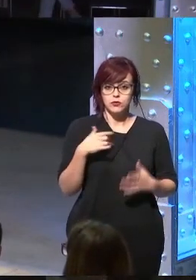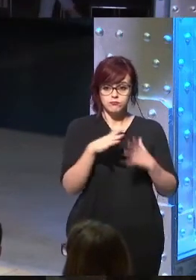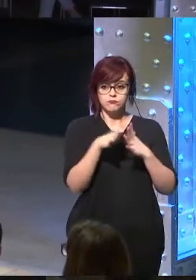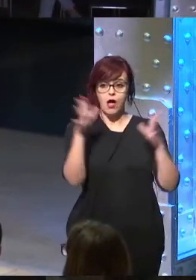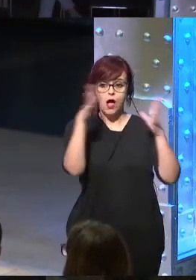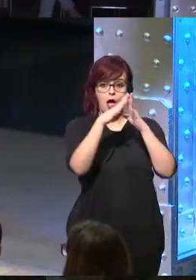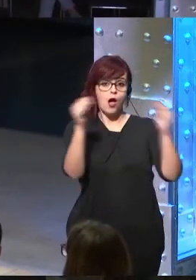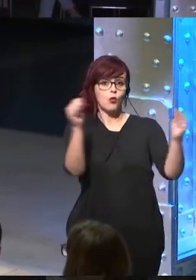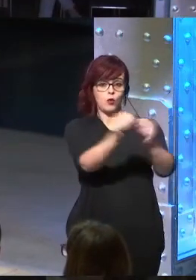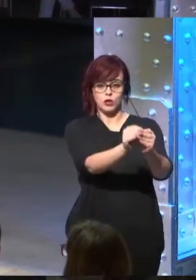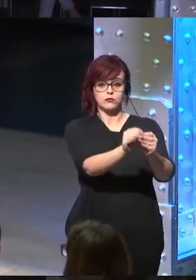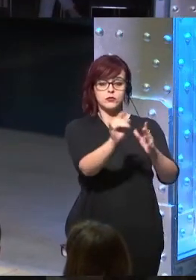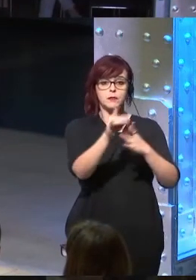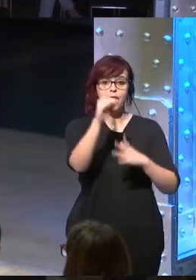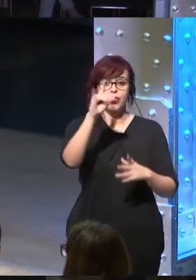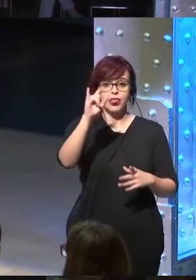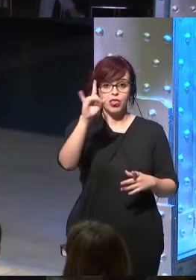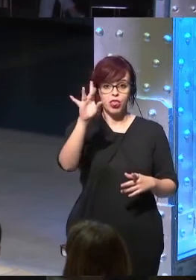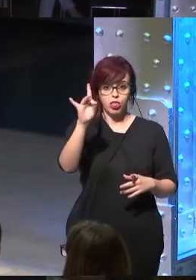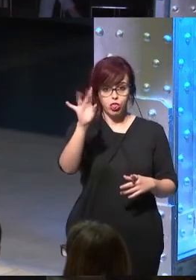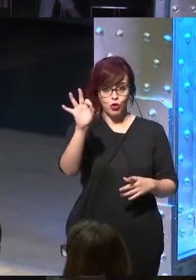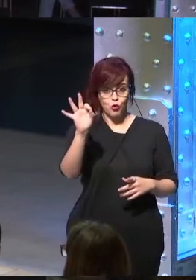I think Dido in particular fits